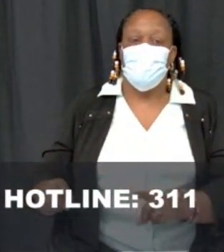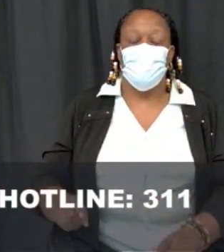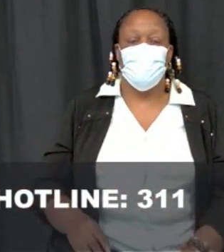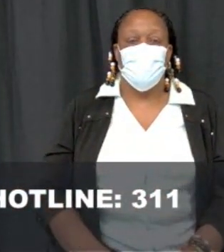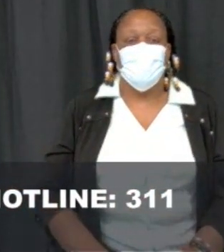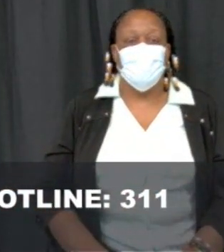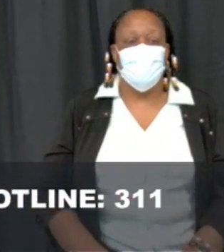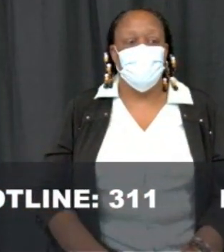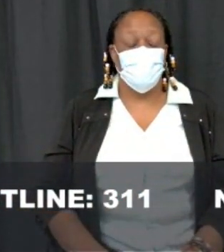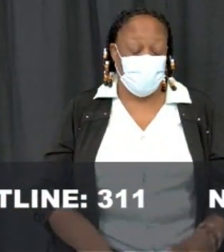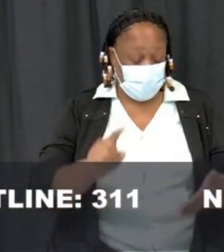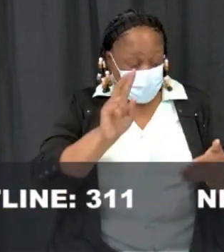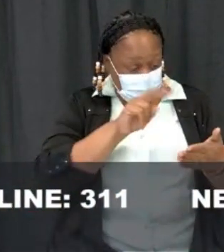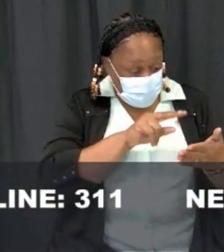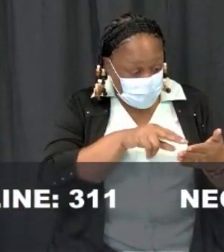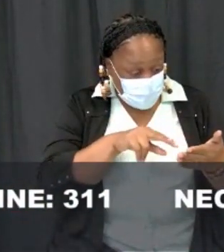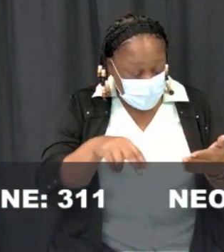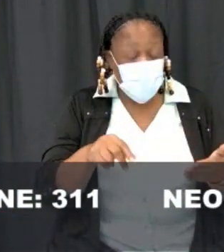your e-passes.